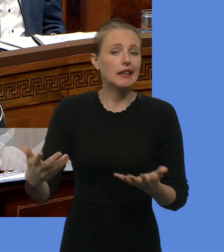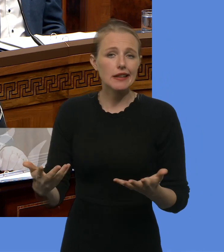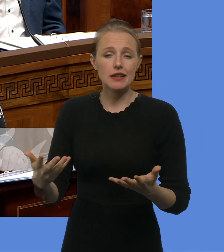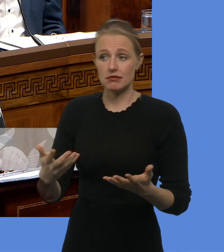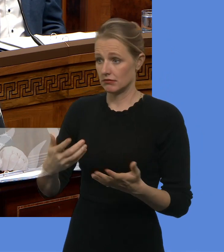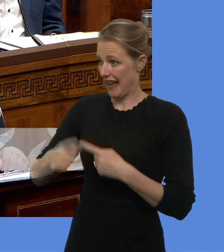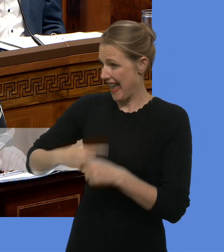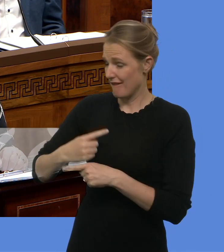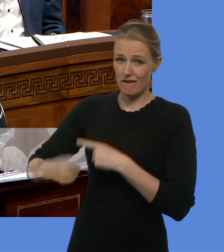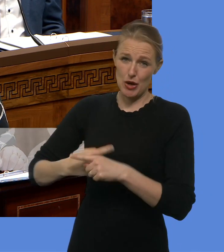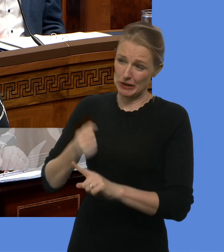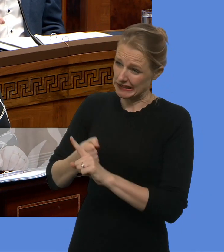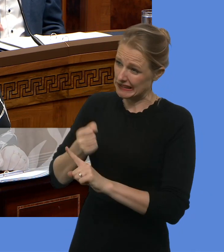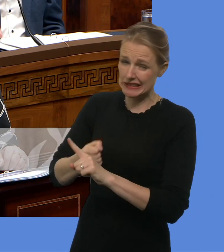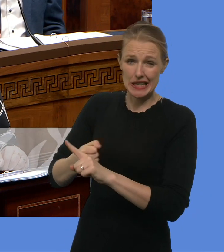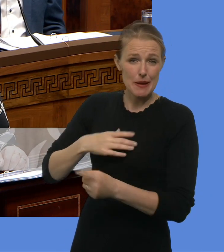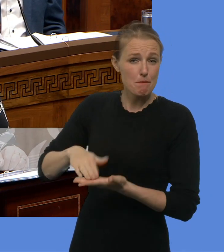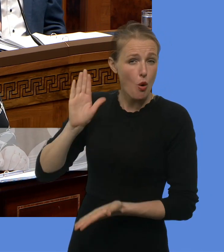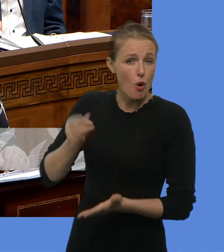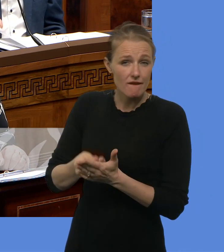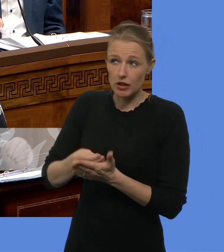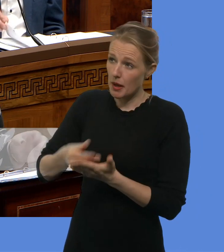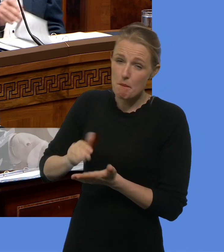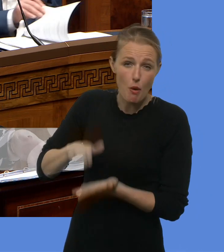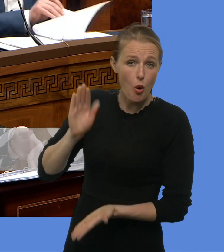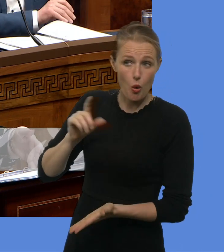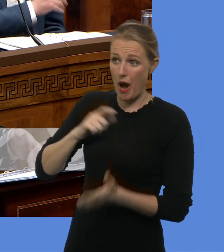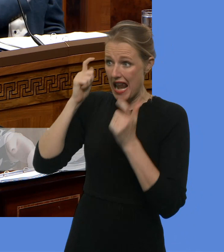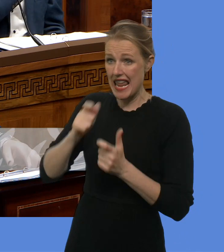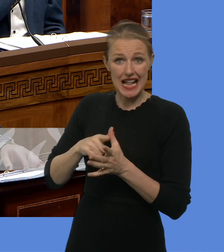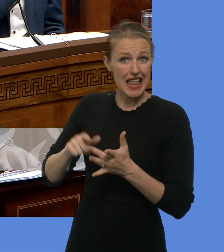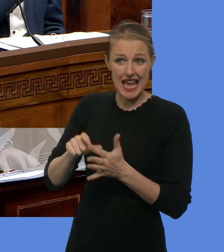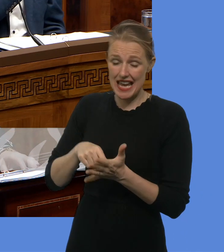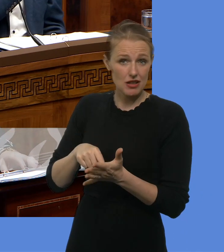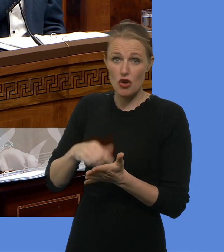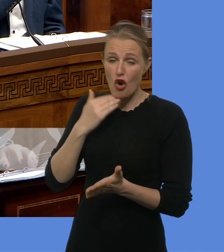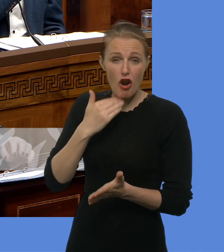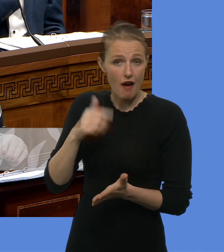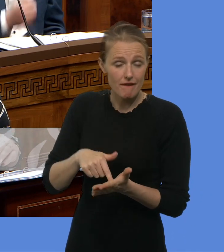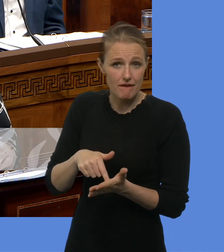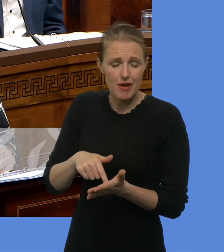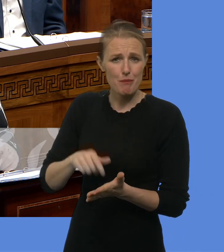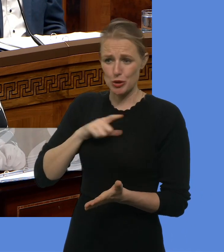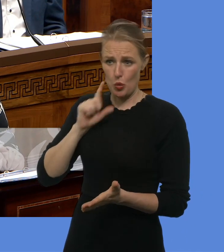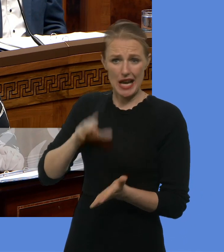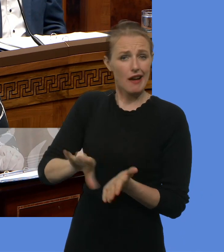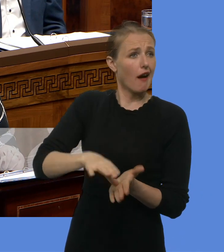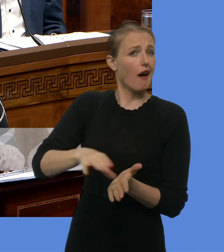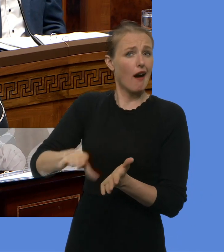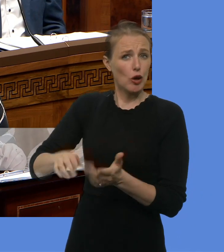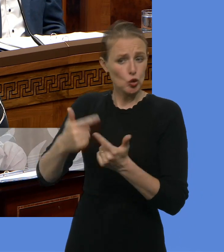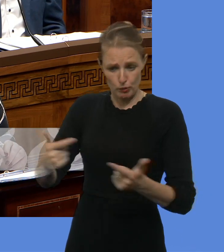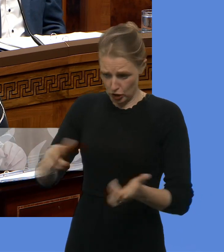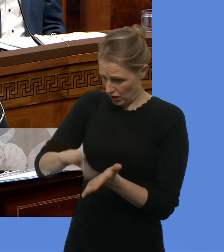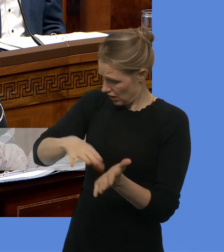for additional funding to meet the demand for legal aid. As the department cannot spend in excess of its allocated budget, and in recognition of the demand